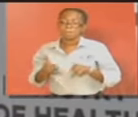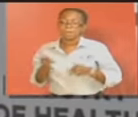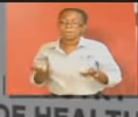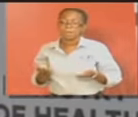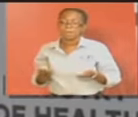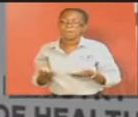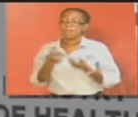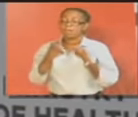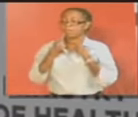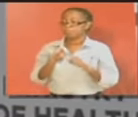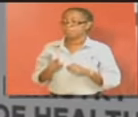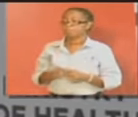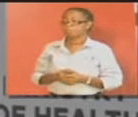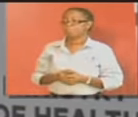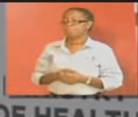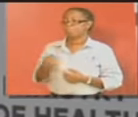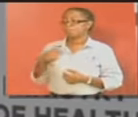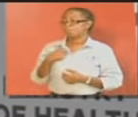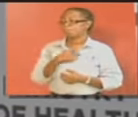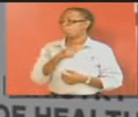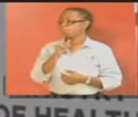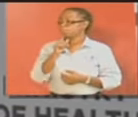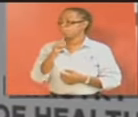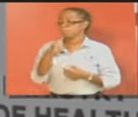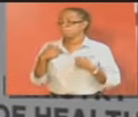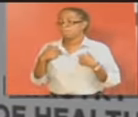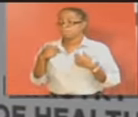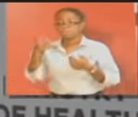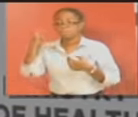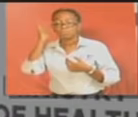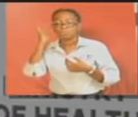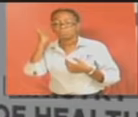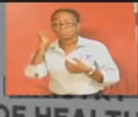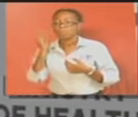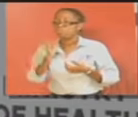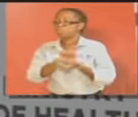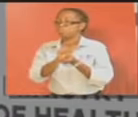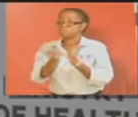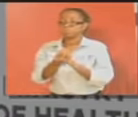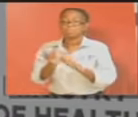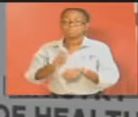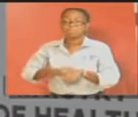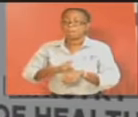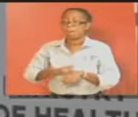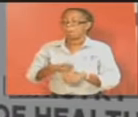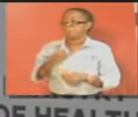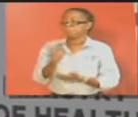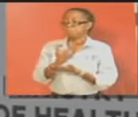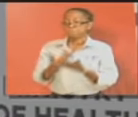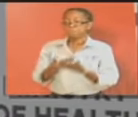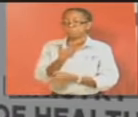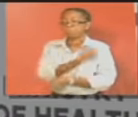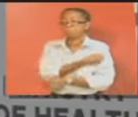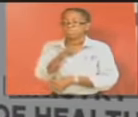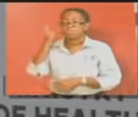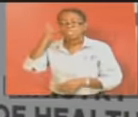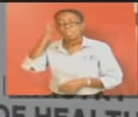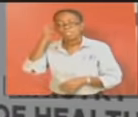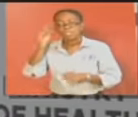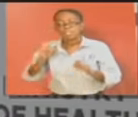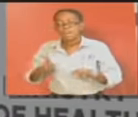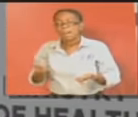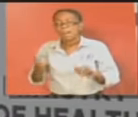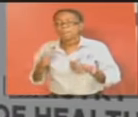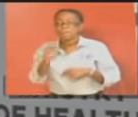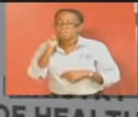in the scheduled arrival. So while I will not say 100%, we have not been advised of any changes to the schedule at this point in time.